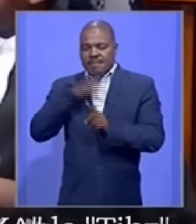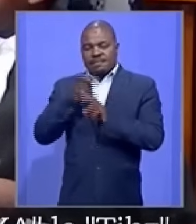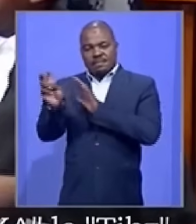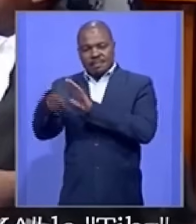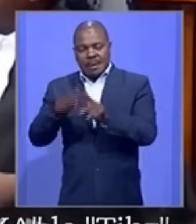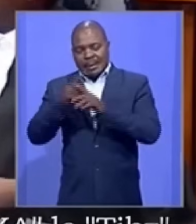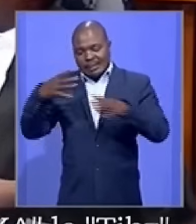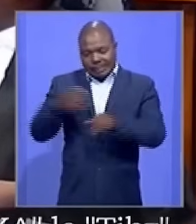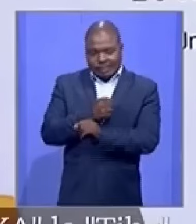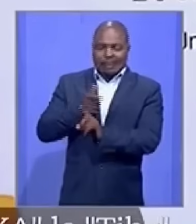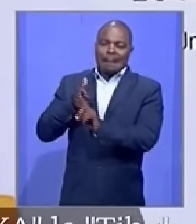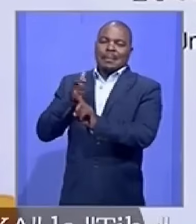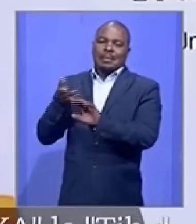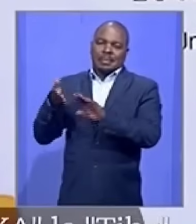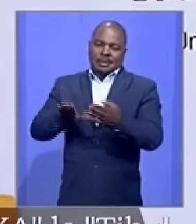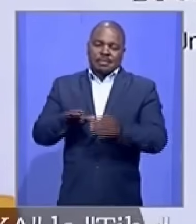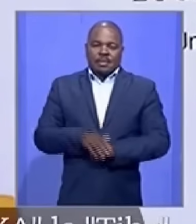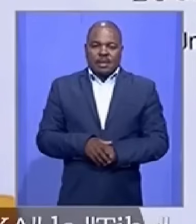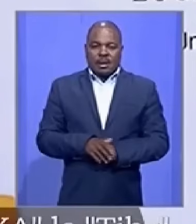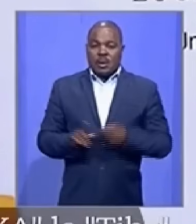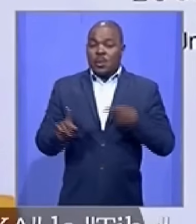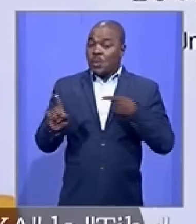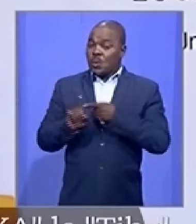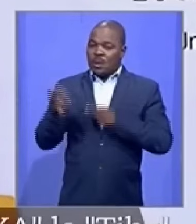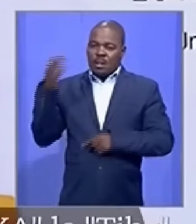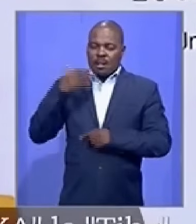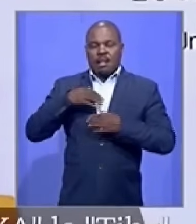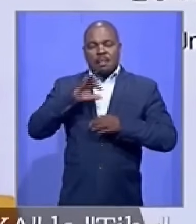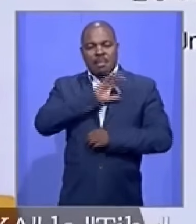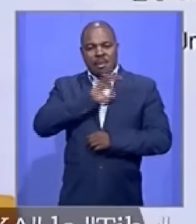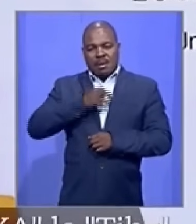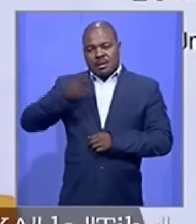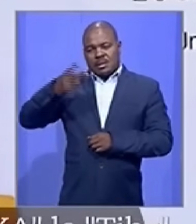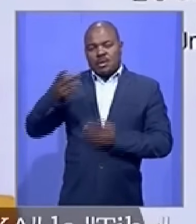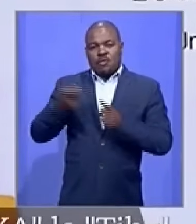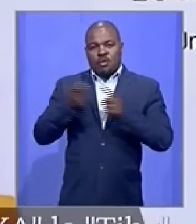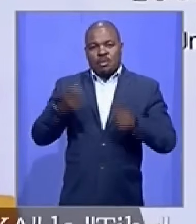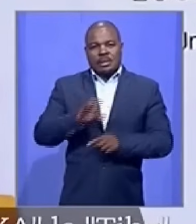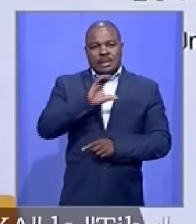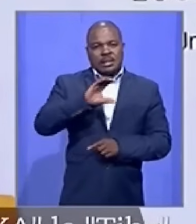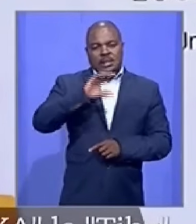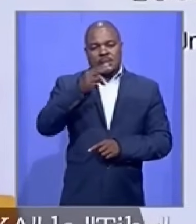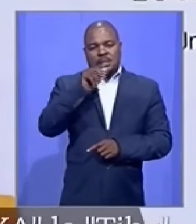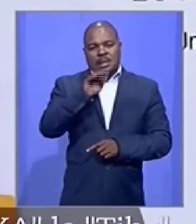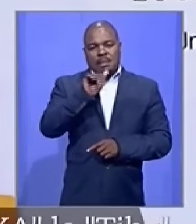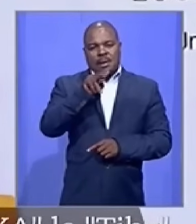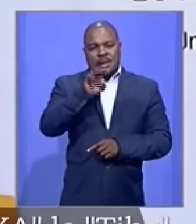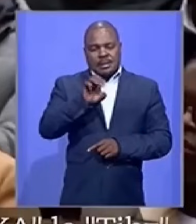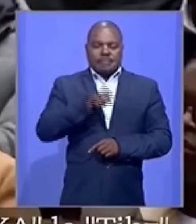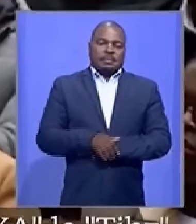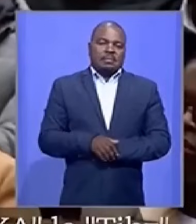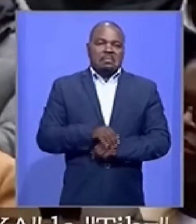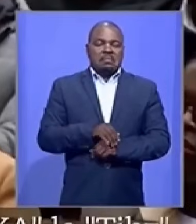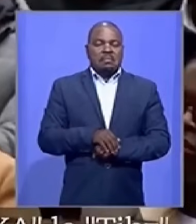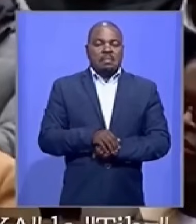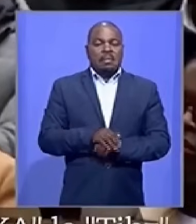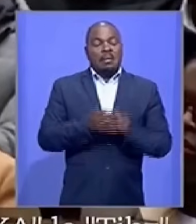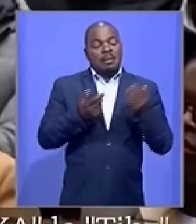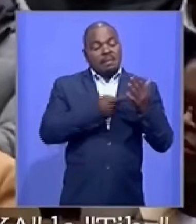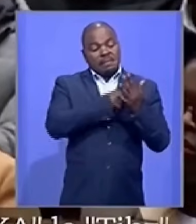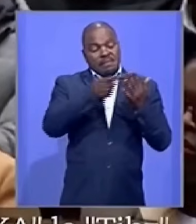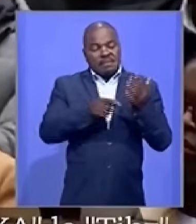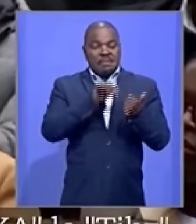mo bolaile ka mothunya. Maluleke e ne le meyara wa bobedi wa masepala wa Collins Chapane ha ne ya bolawa.